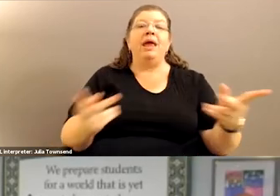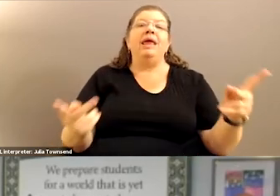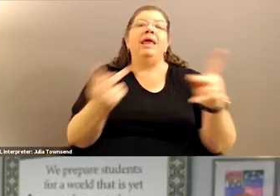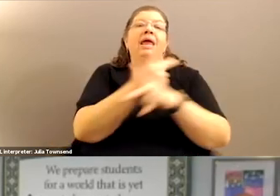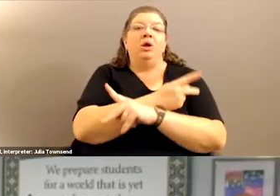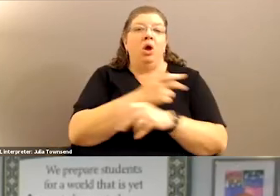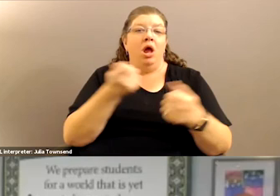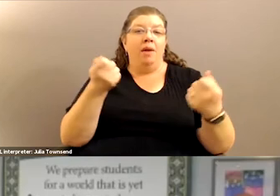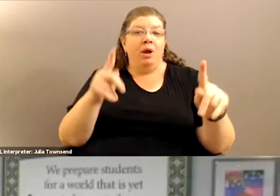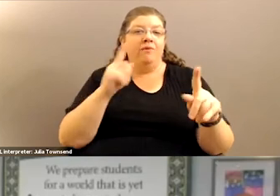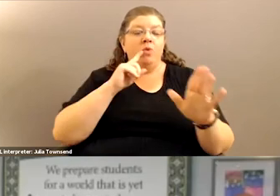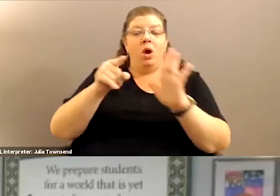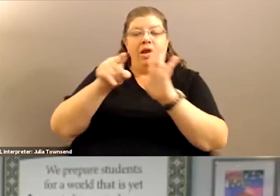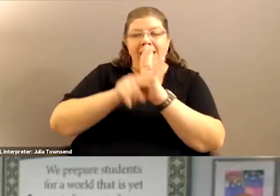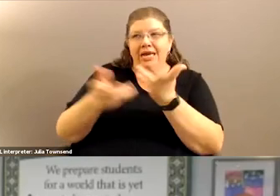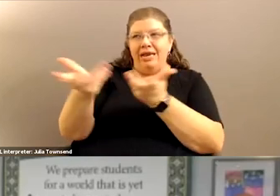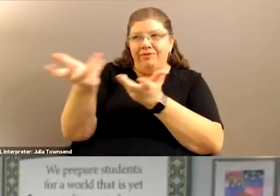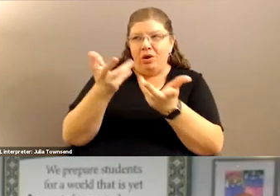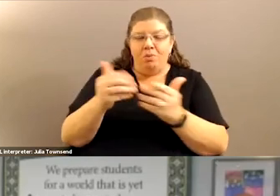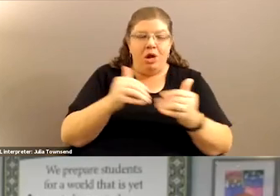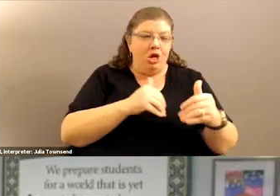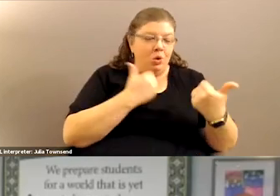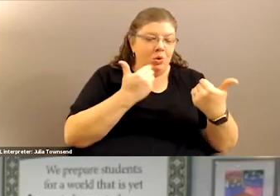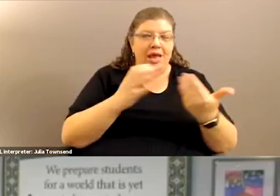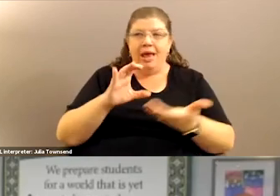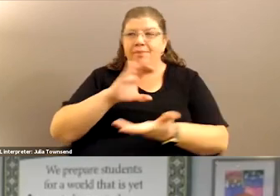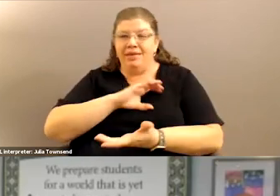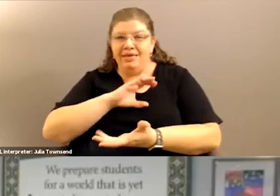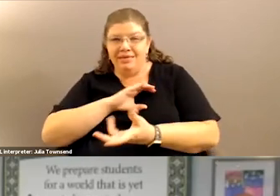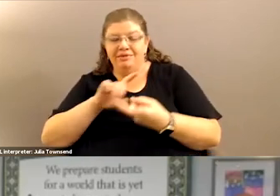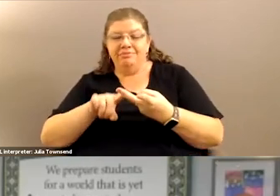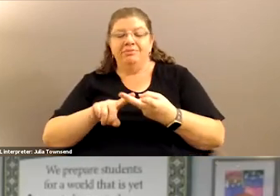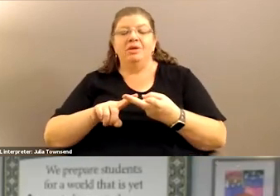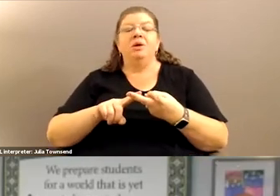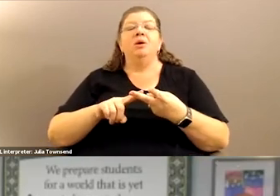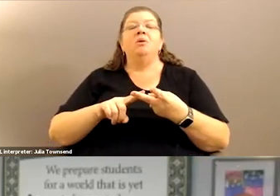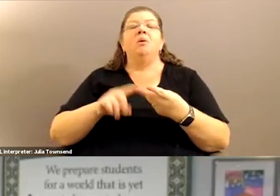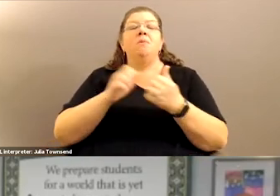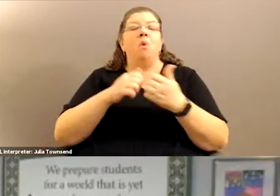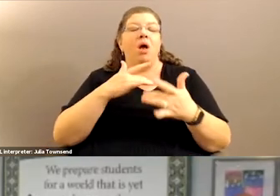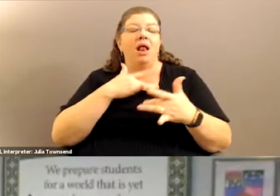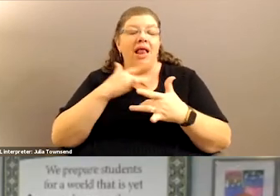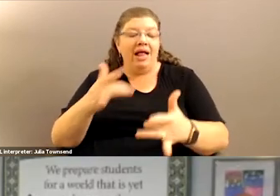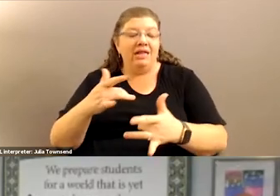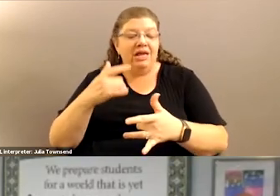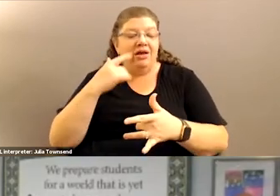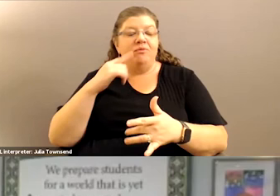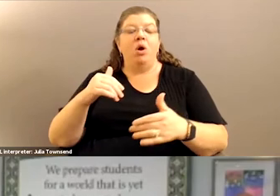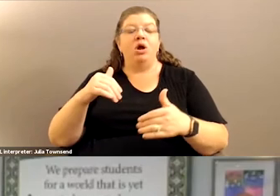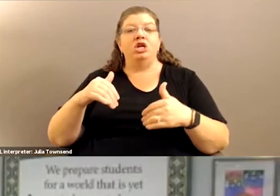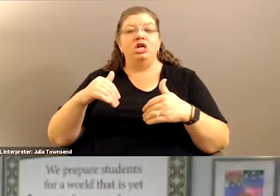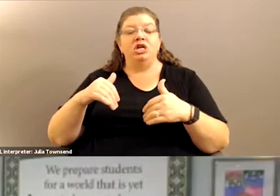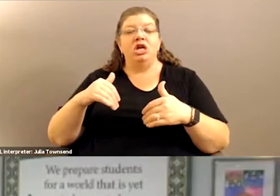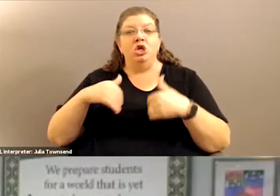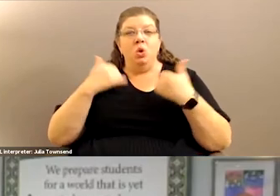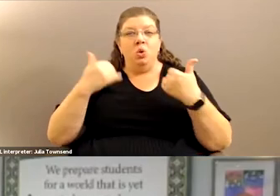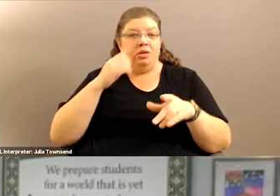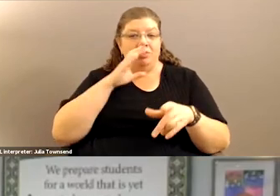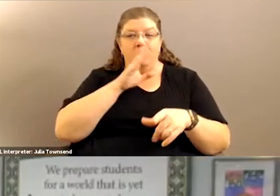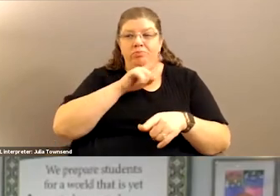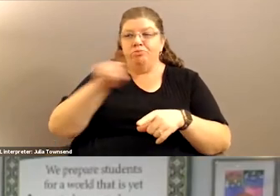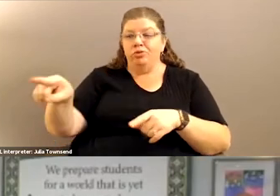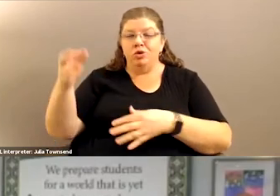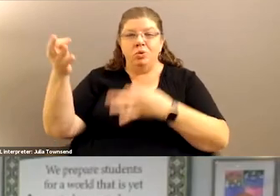opportunities for negative interactions between youth and police and increase in youth being referred to the juvenile justice system as we've heard from many speakers